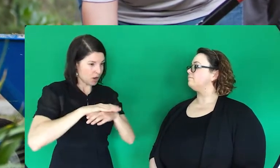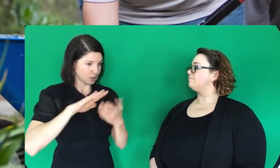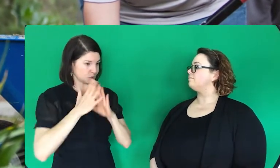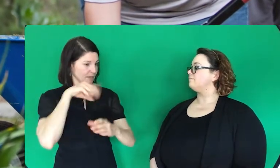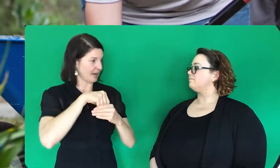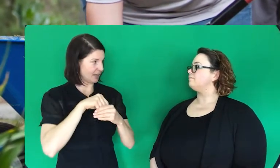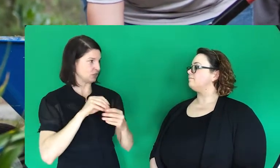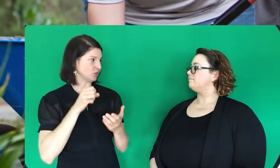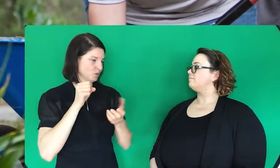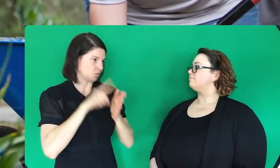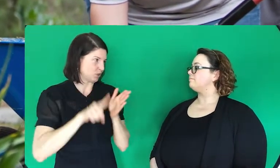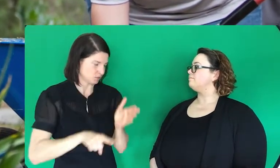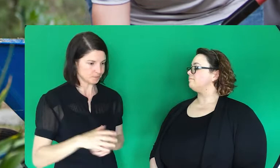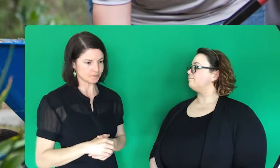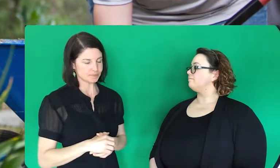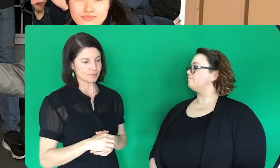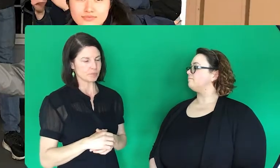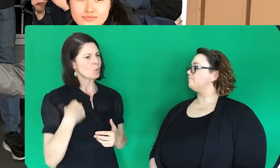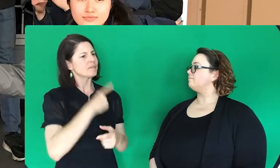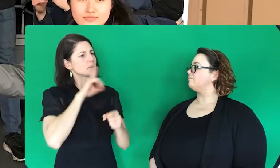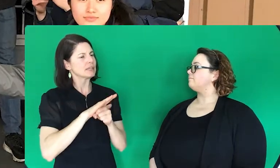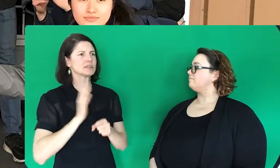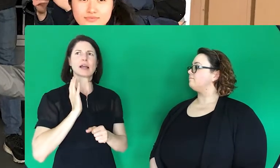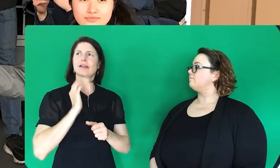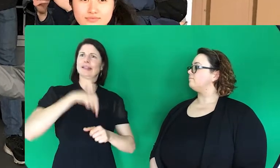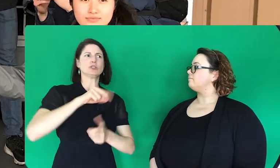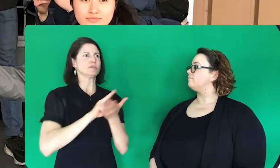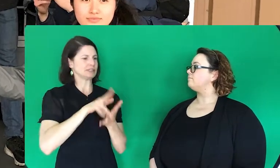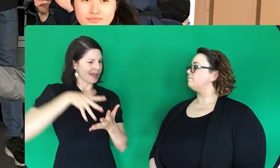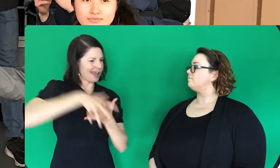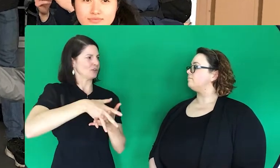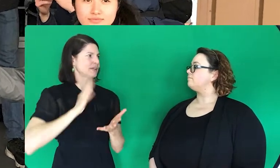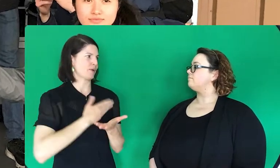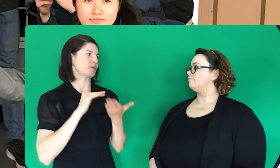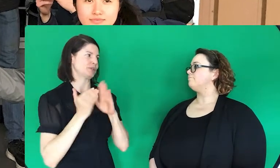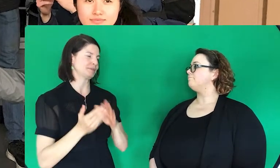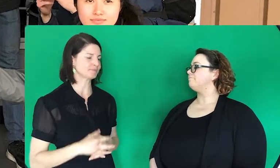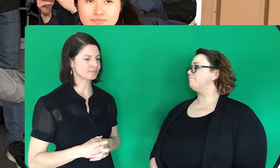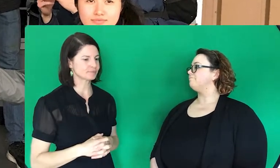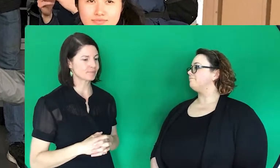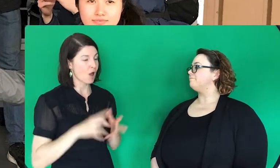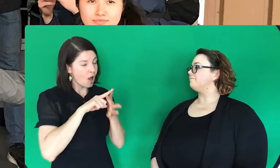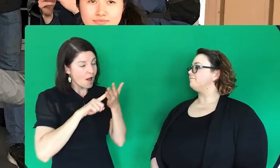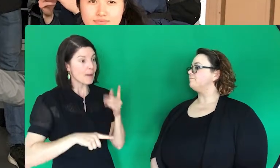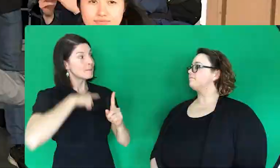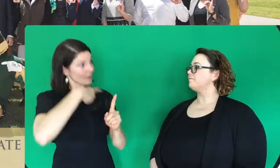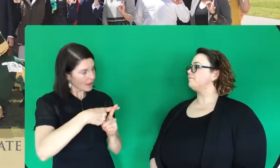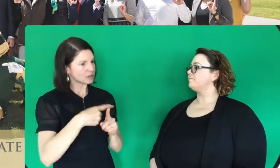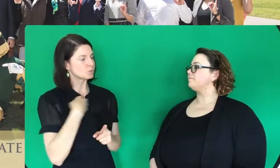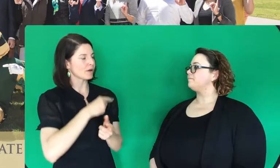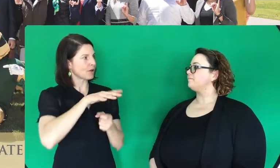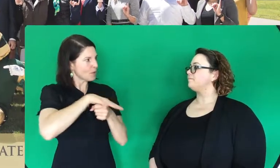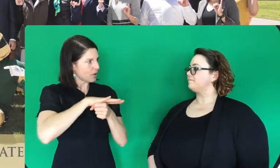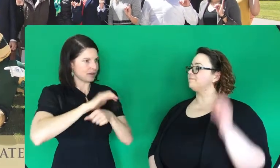our hands-on, community-engaged scholarship, and we have committed to being a university that is anchored in the community. All of this,